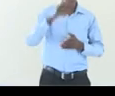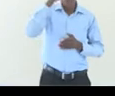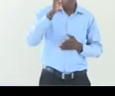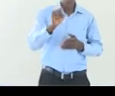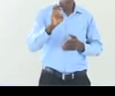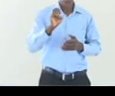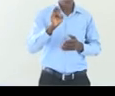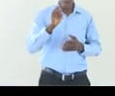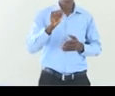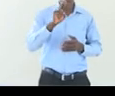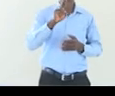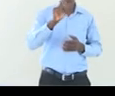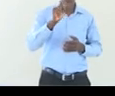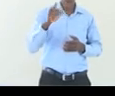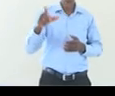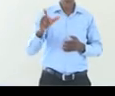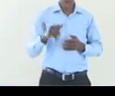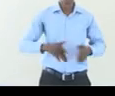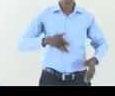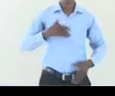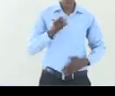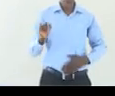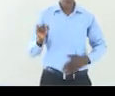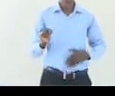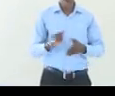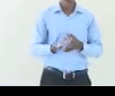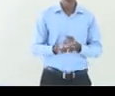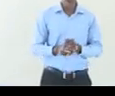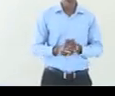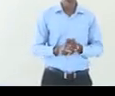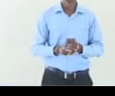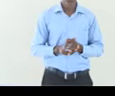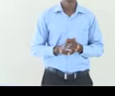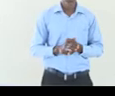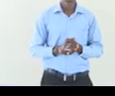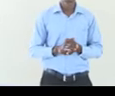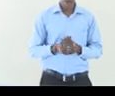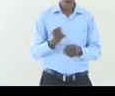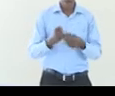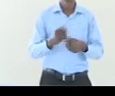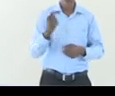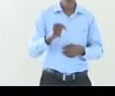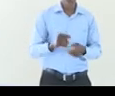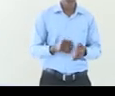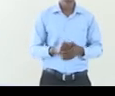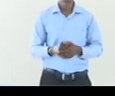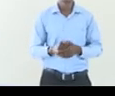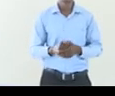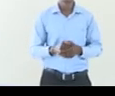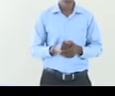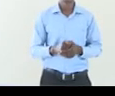Just tickle the senses. You know the way we used to play as children? You go to the back of the person and you use your finger